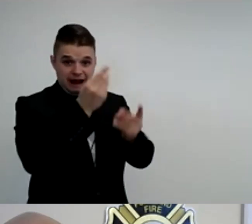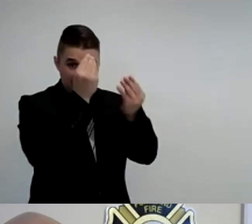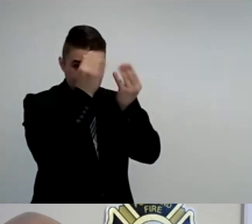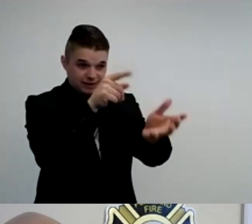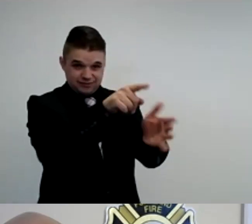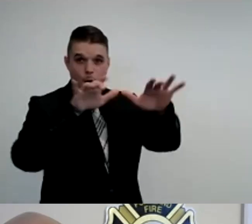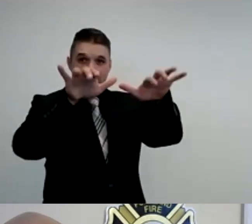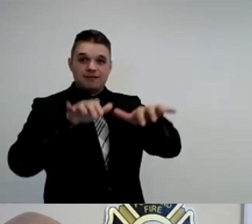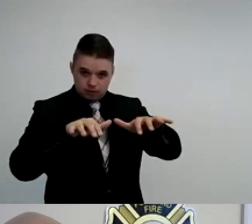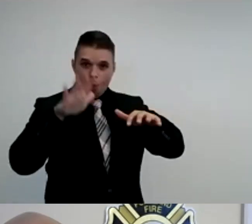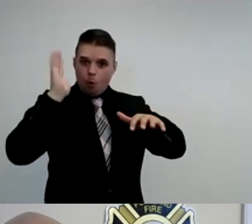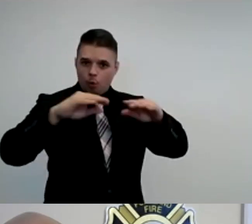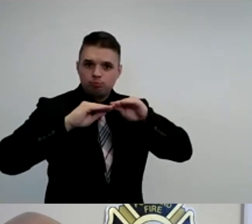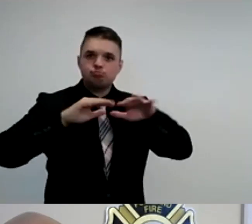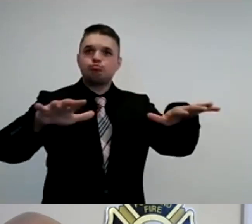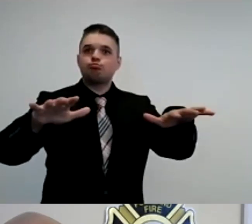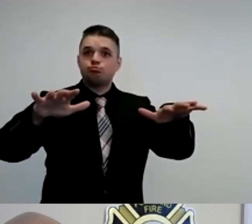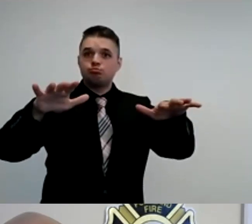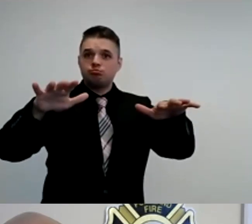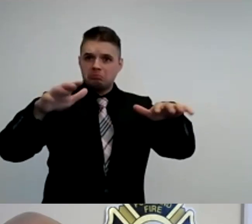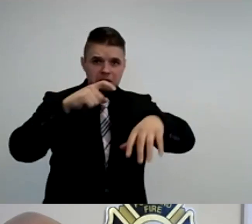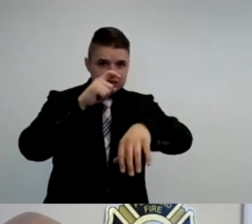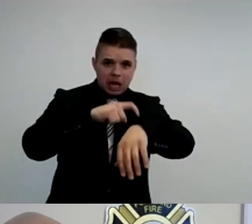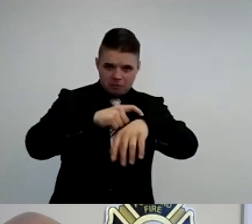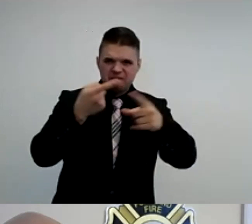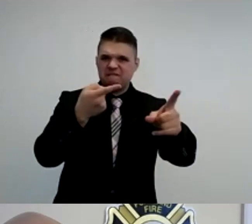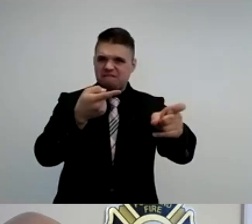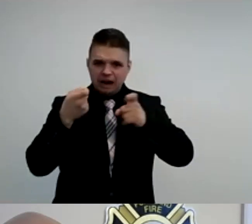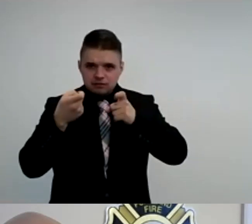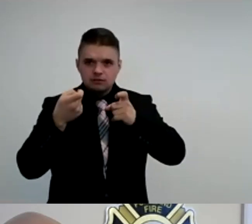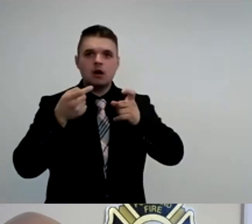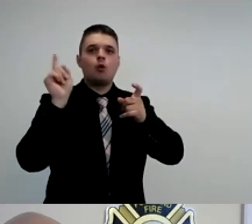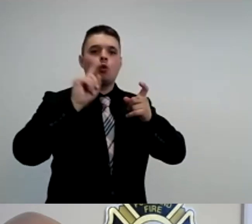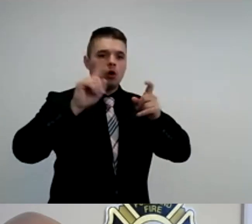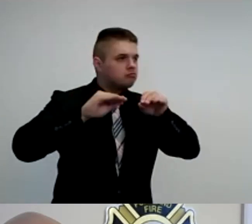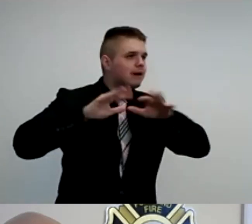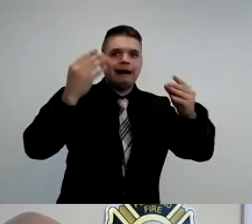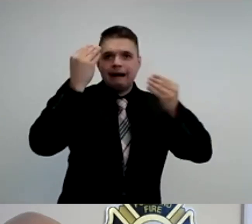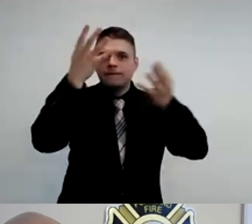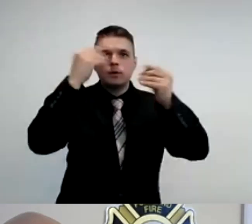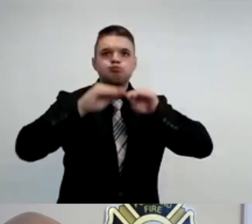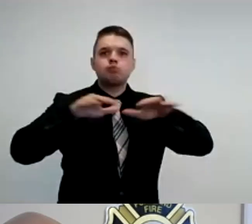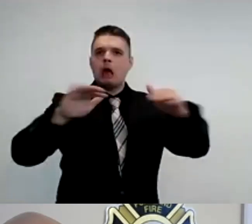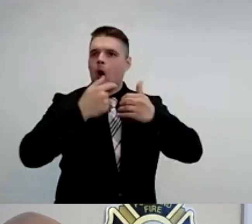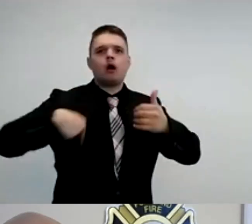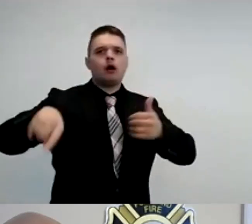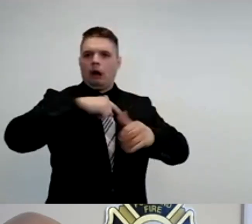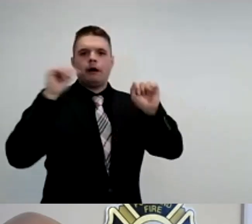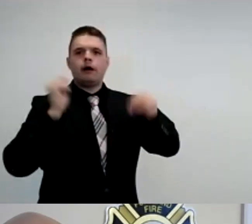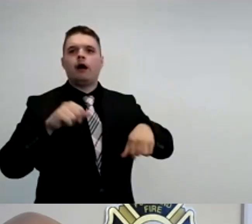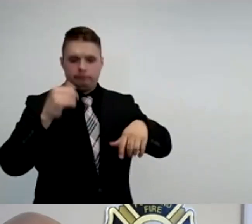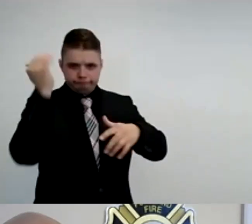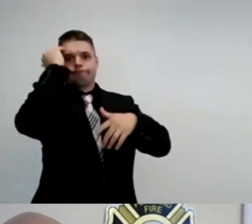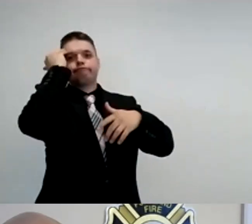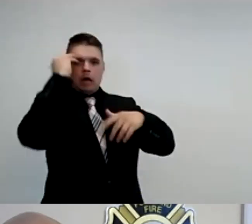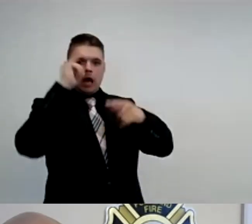it go? And will it update? I mean, how will we be updated? Will it be, I mean, will